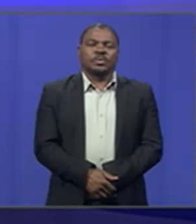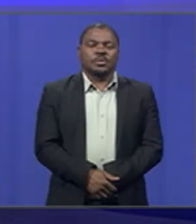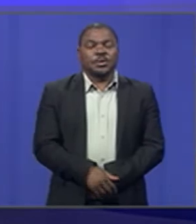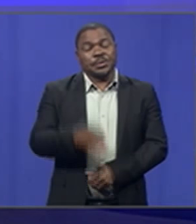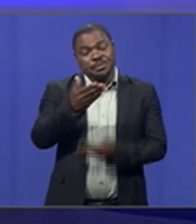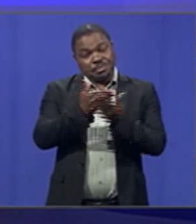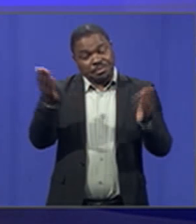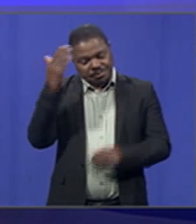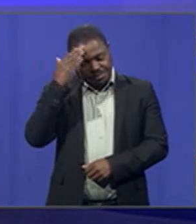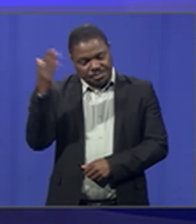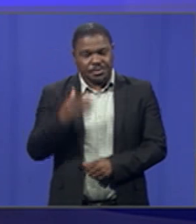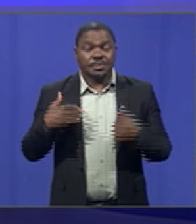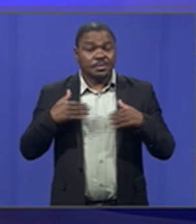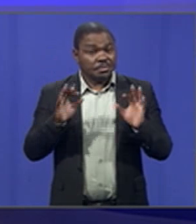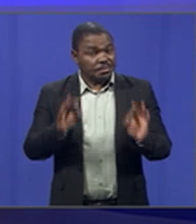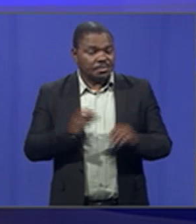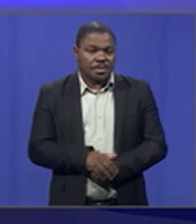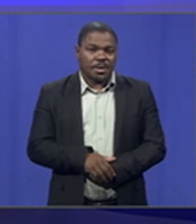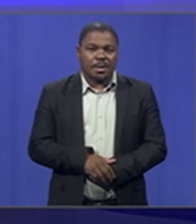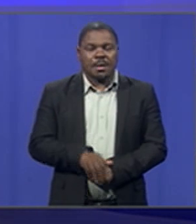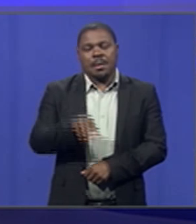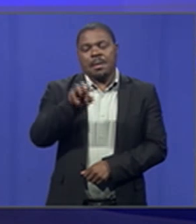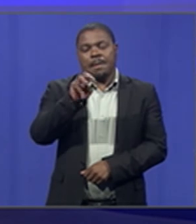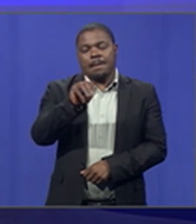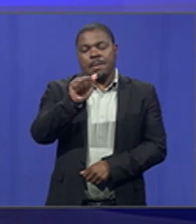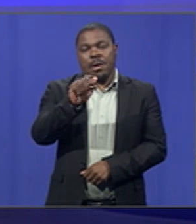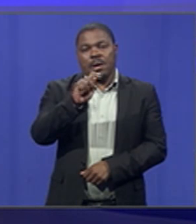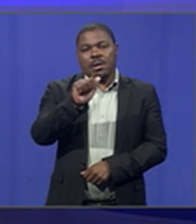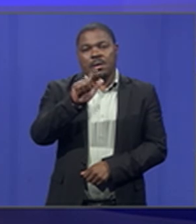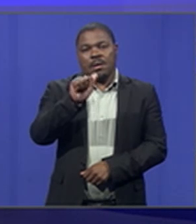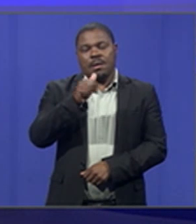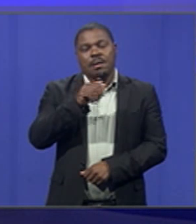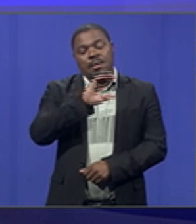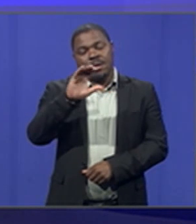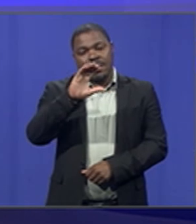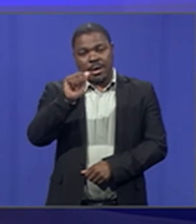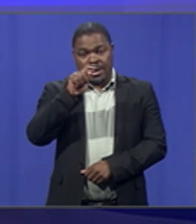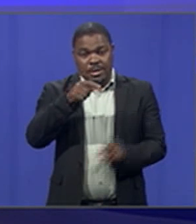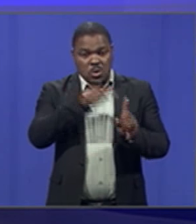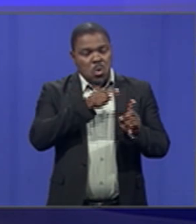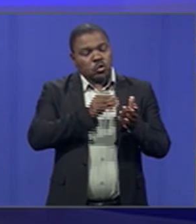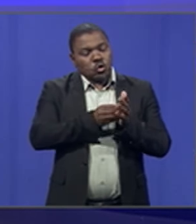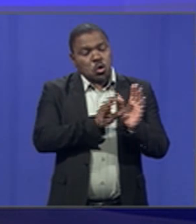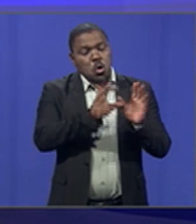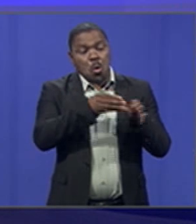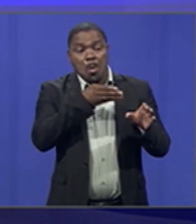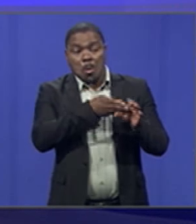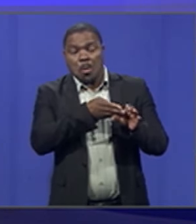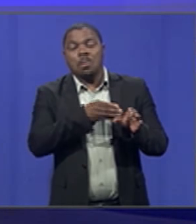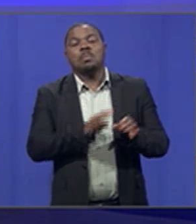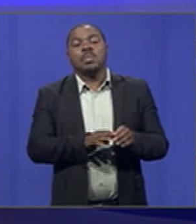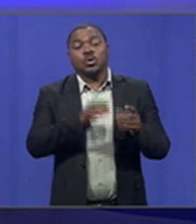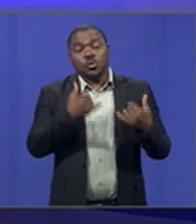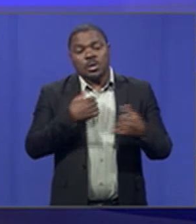Magaetso madume tsa segong jono re di simolola ka gore bopaki jwa ga Vusemose Cat Matala yo go teng ke leloko la setlhopha sa segongwana sa bosenyi bone